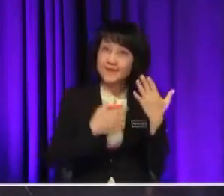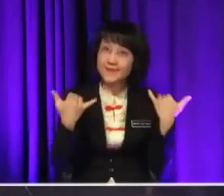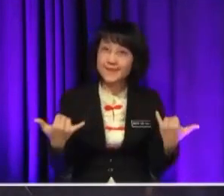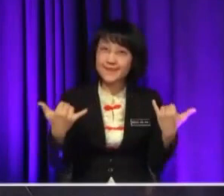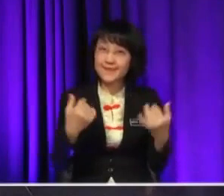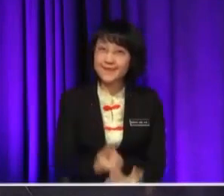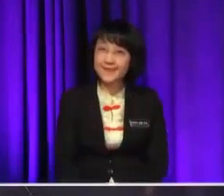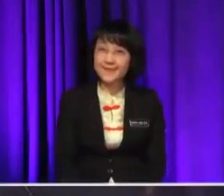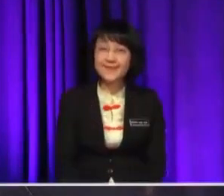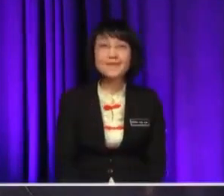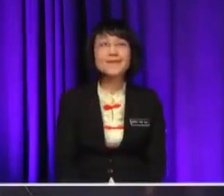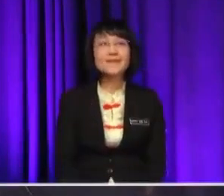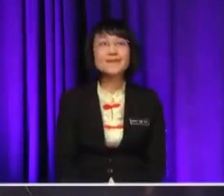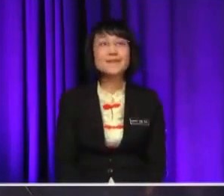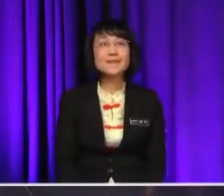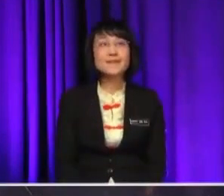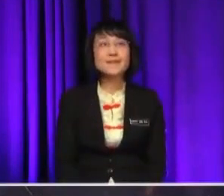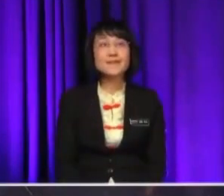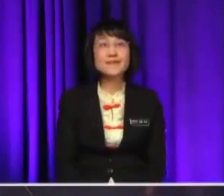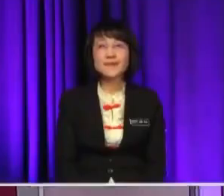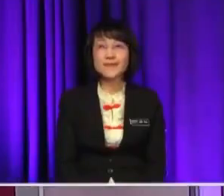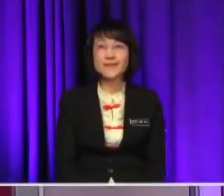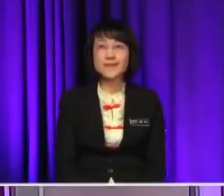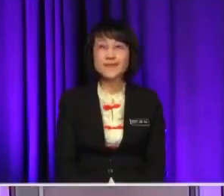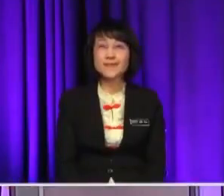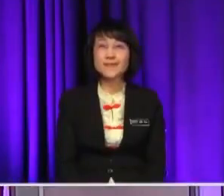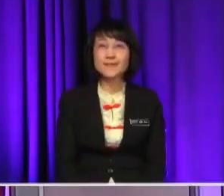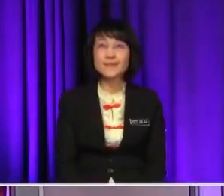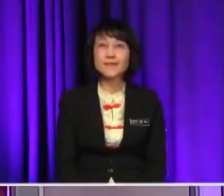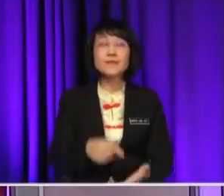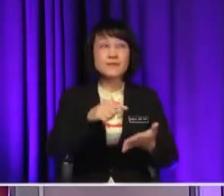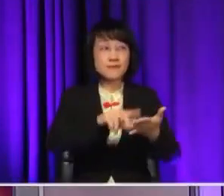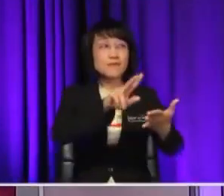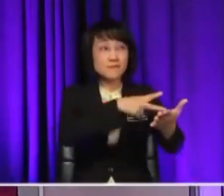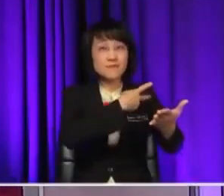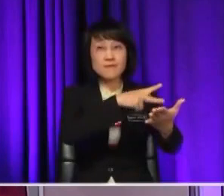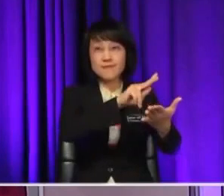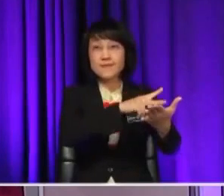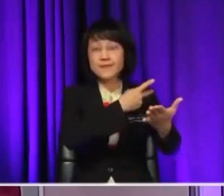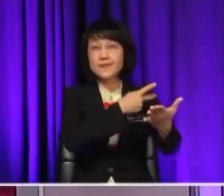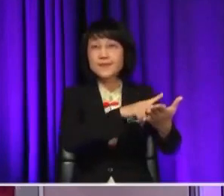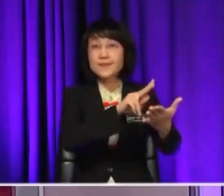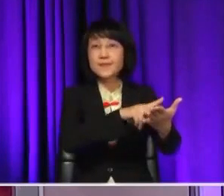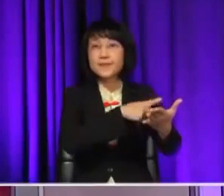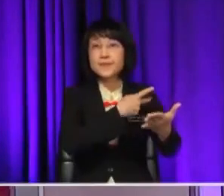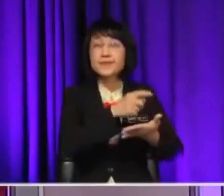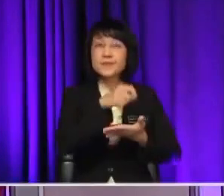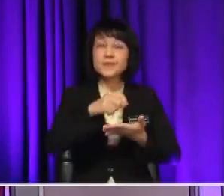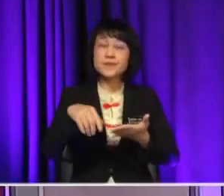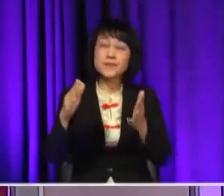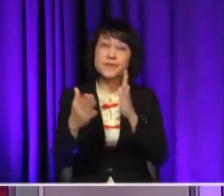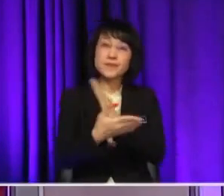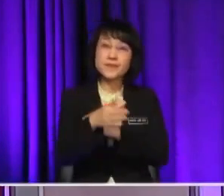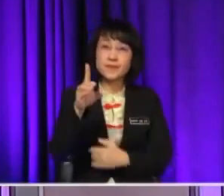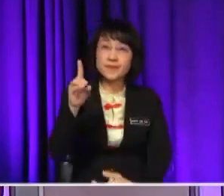you. Okay, so so this is the poem we're going to do, and it's written by Dorothy